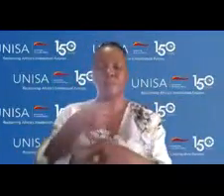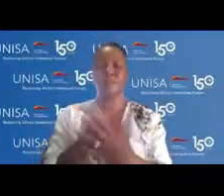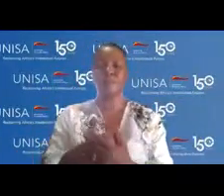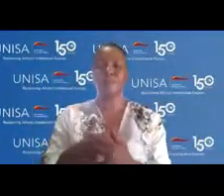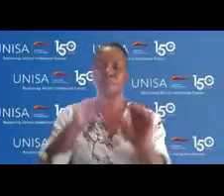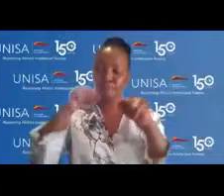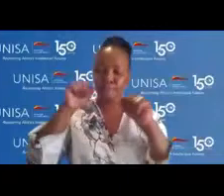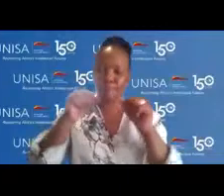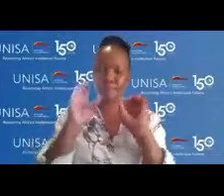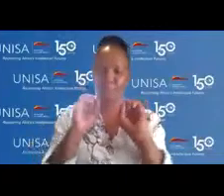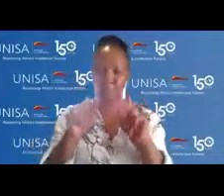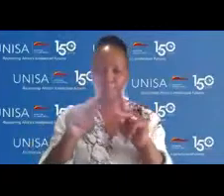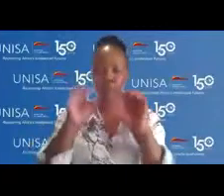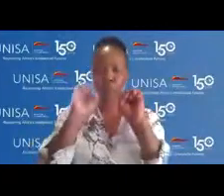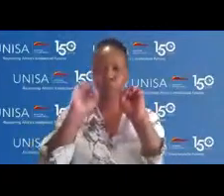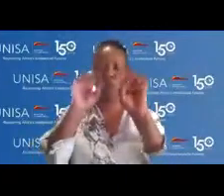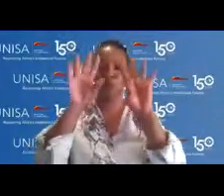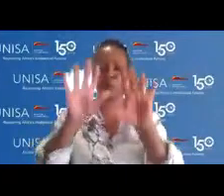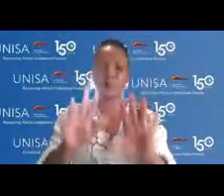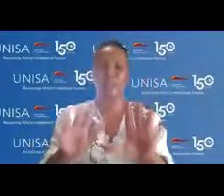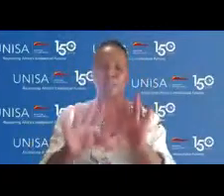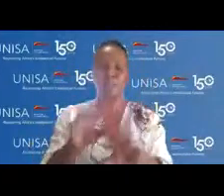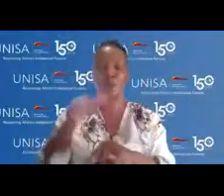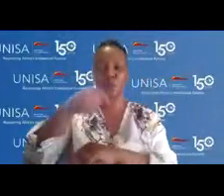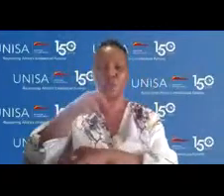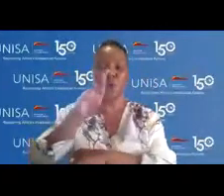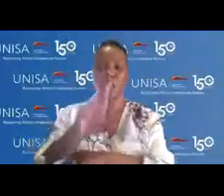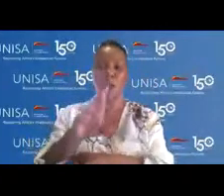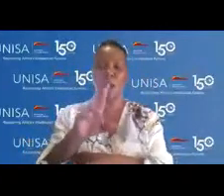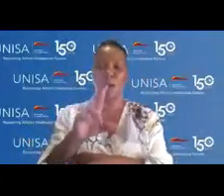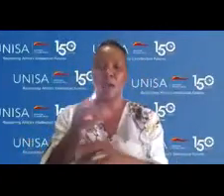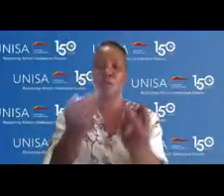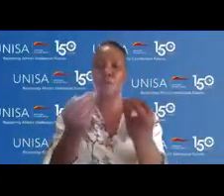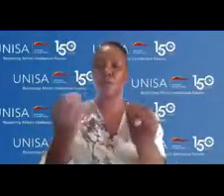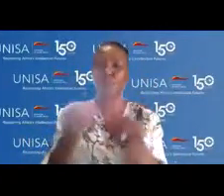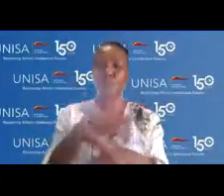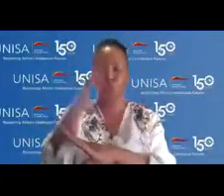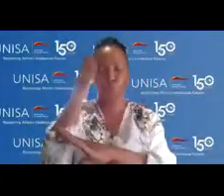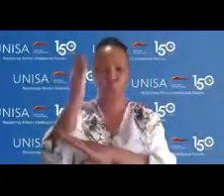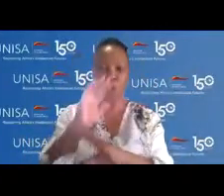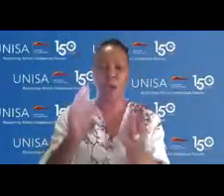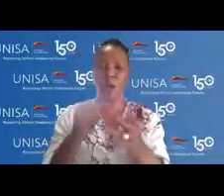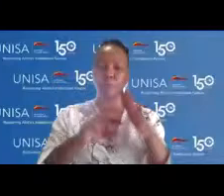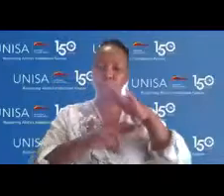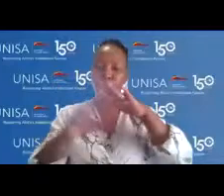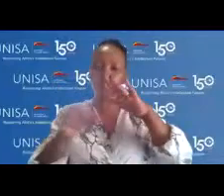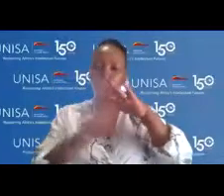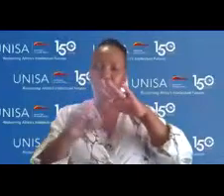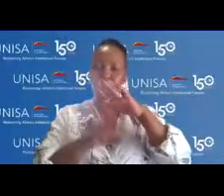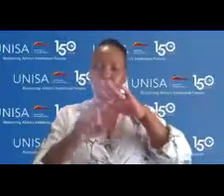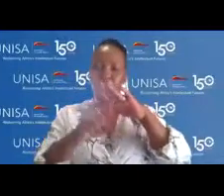thanks Benelli. So QR codes, do you all know how to scan a QR code?